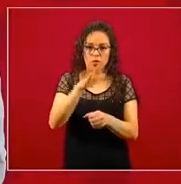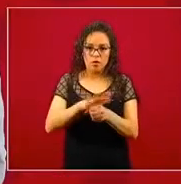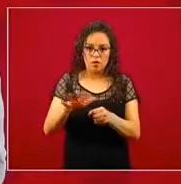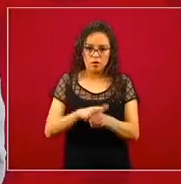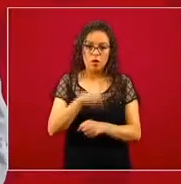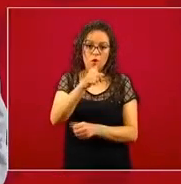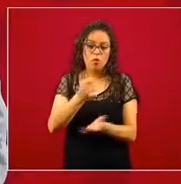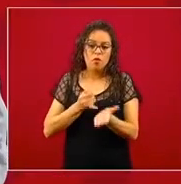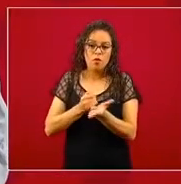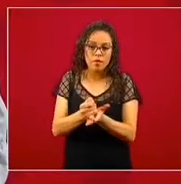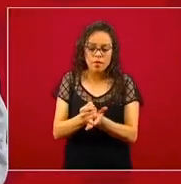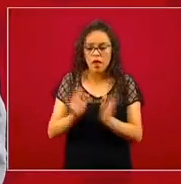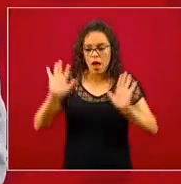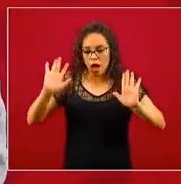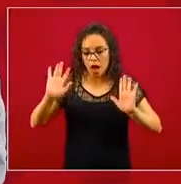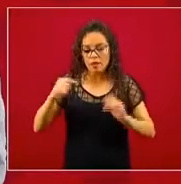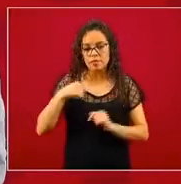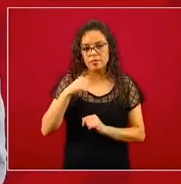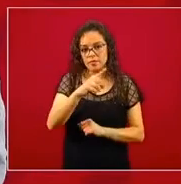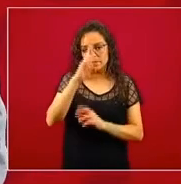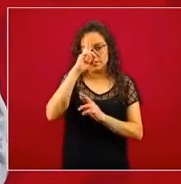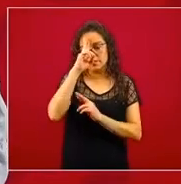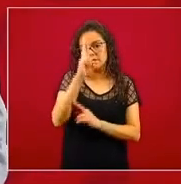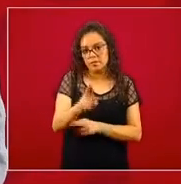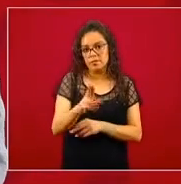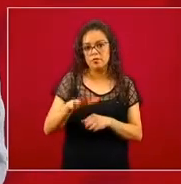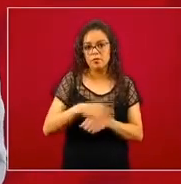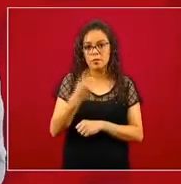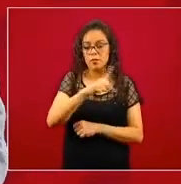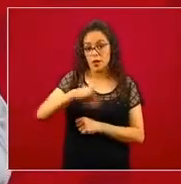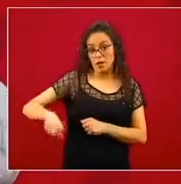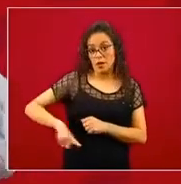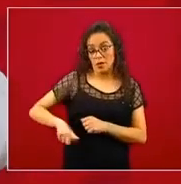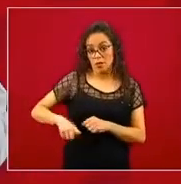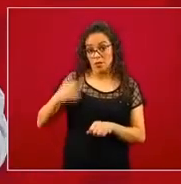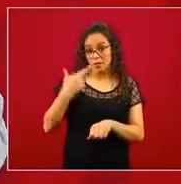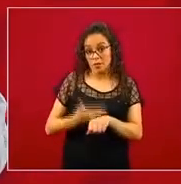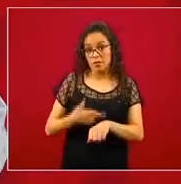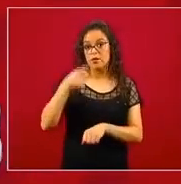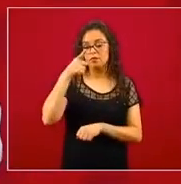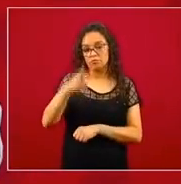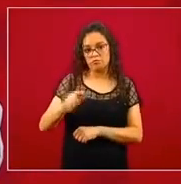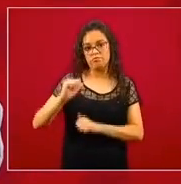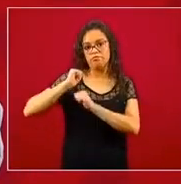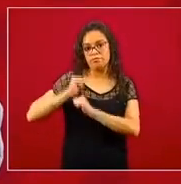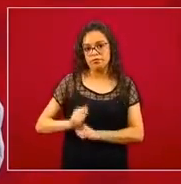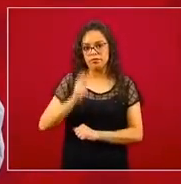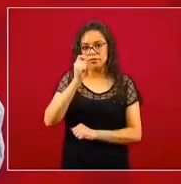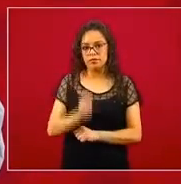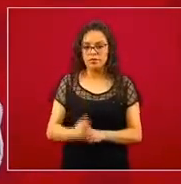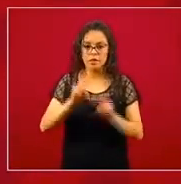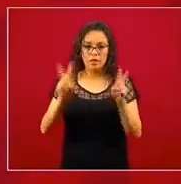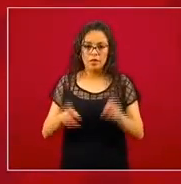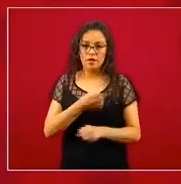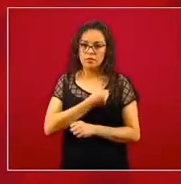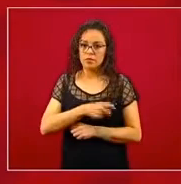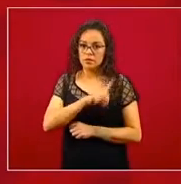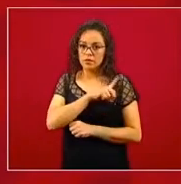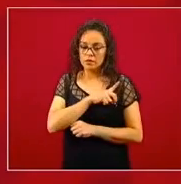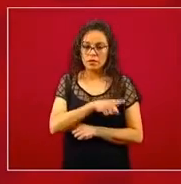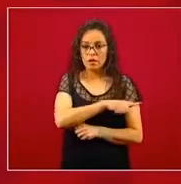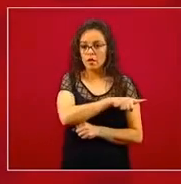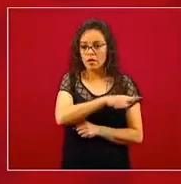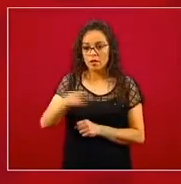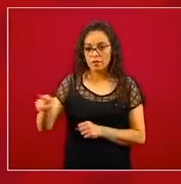that publicly, but throughout the week we've had several meetings. On Tuesday we're going to have one with CONAGO, and